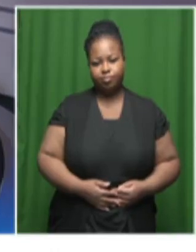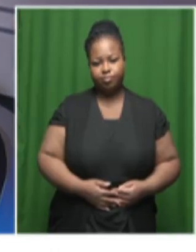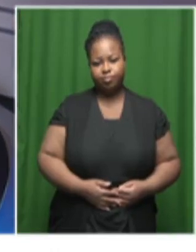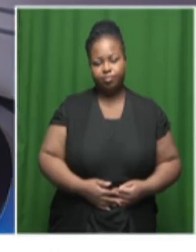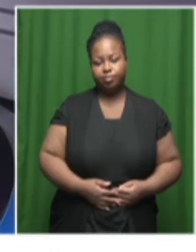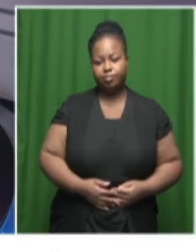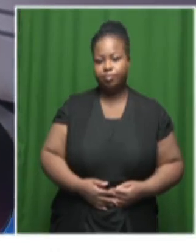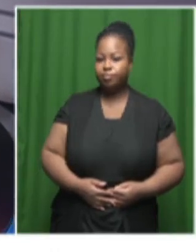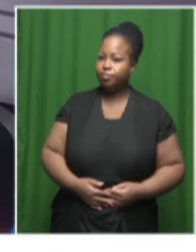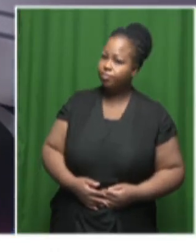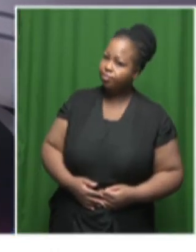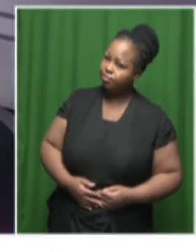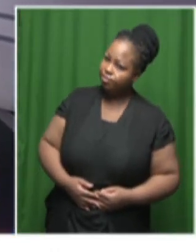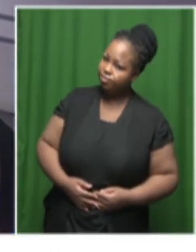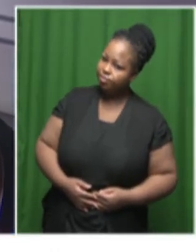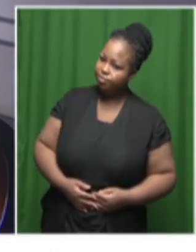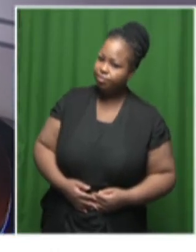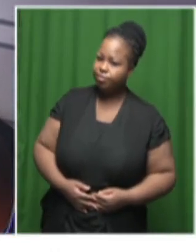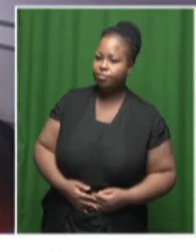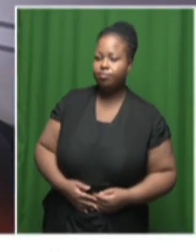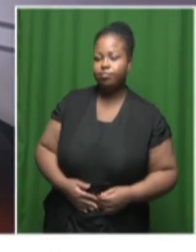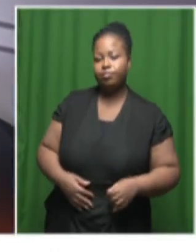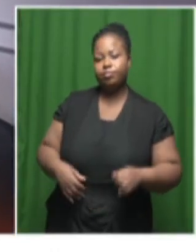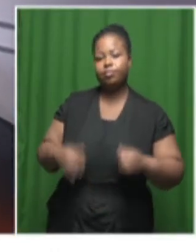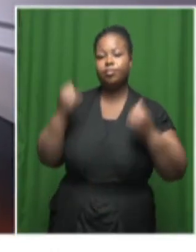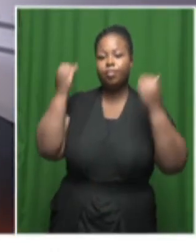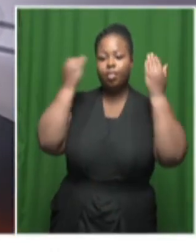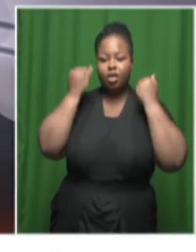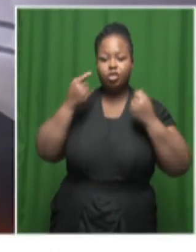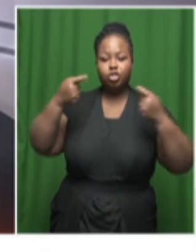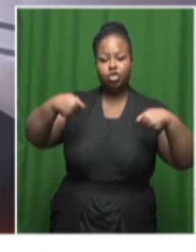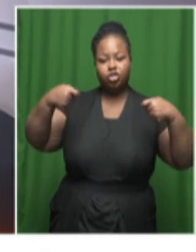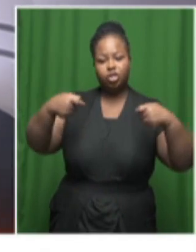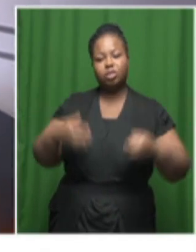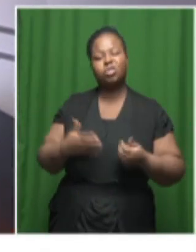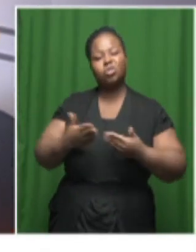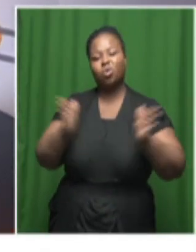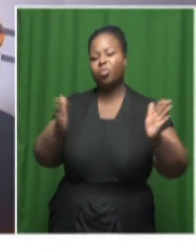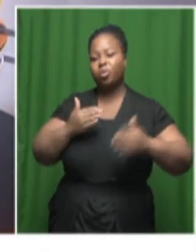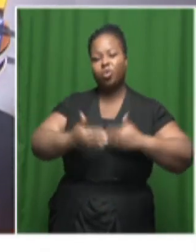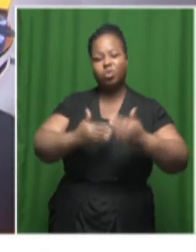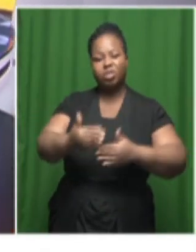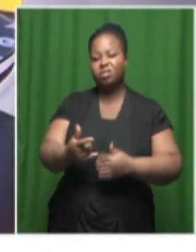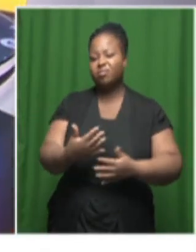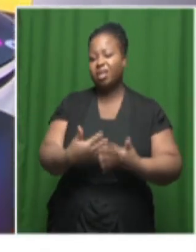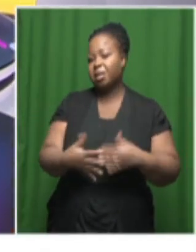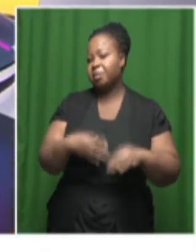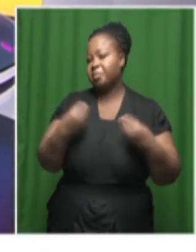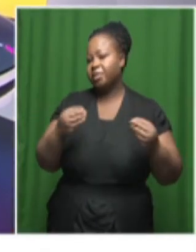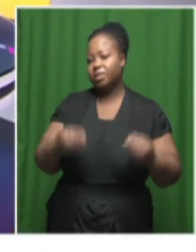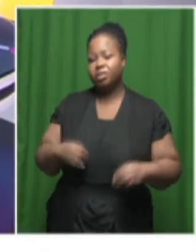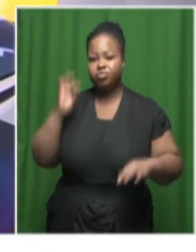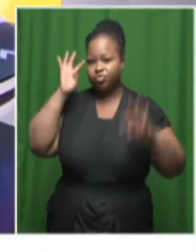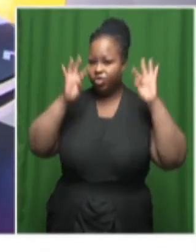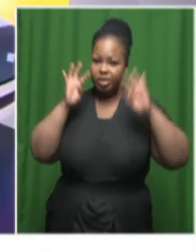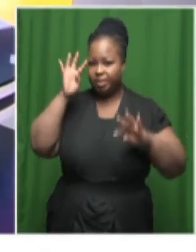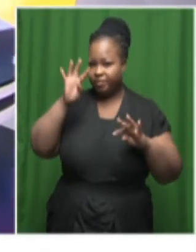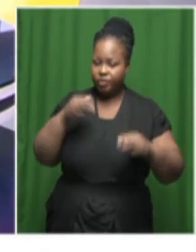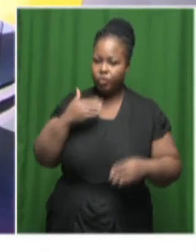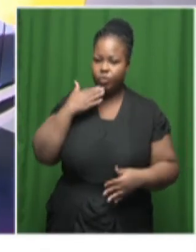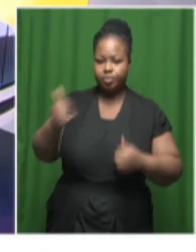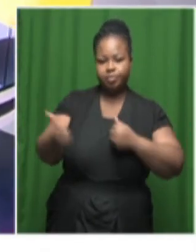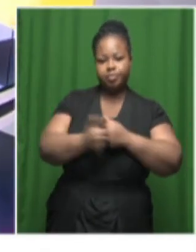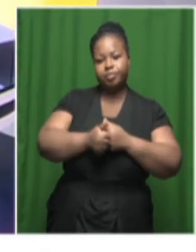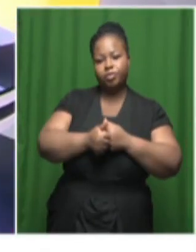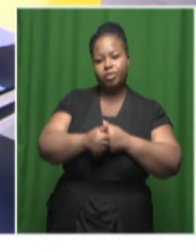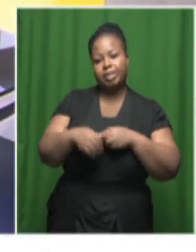there's an adjudication panel. It's an open process. Any business or any creative enterprise that is in